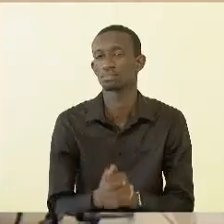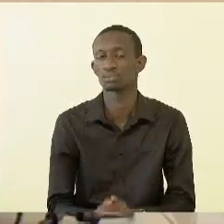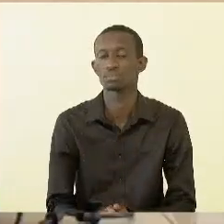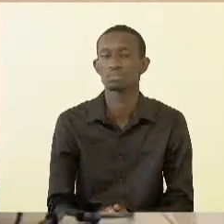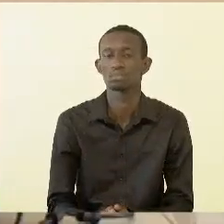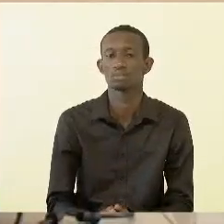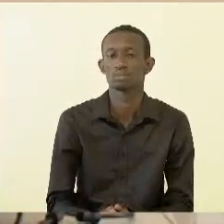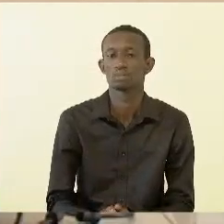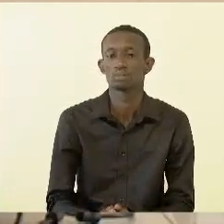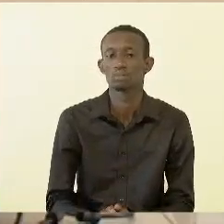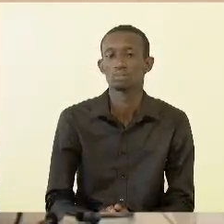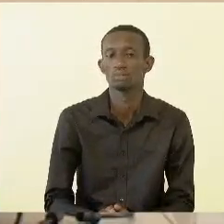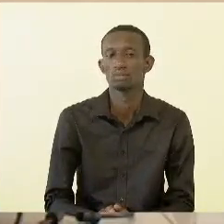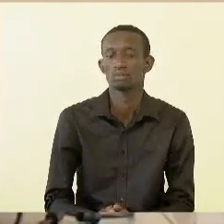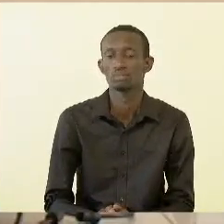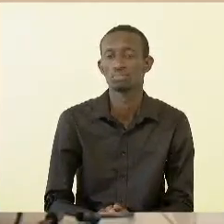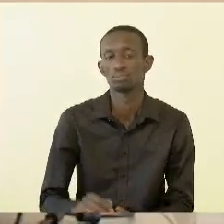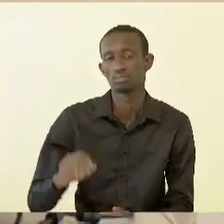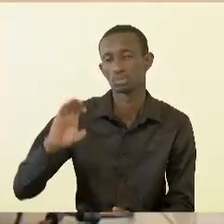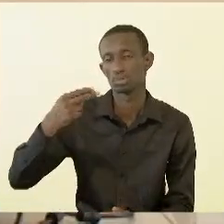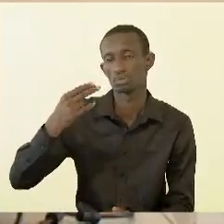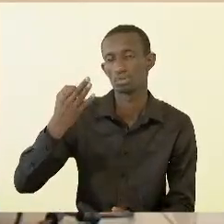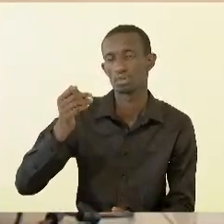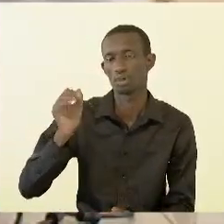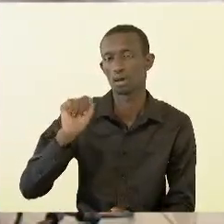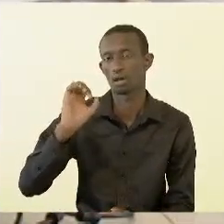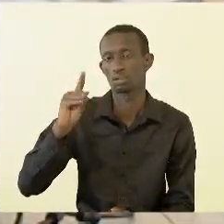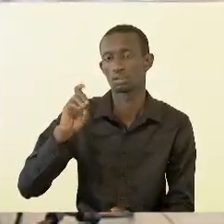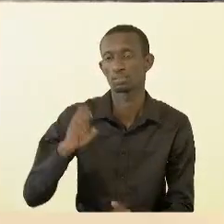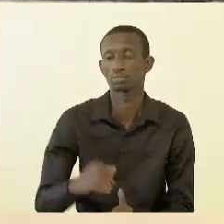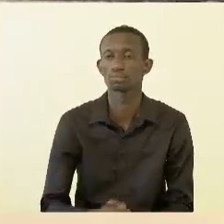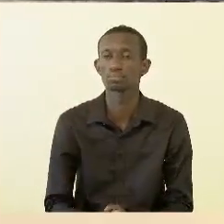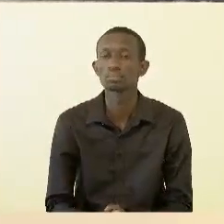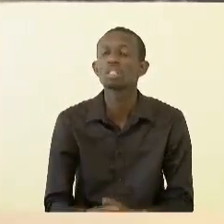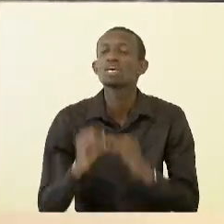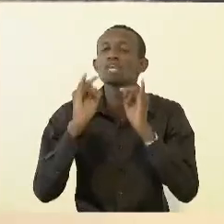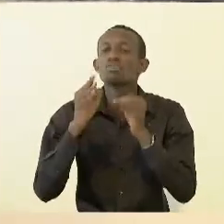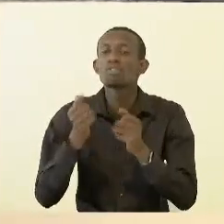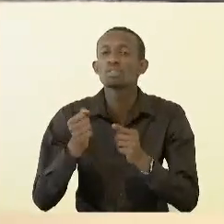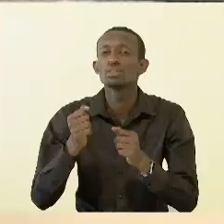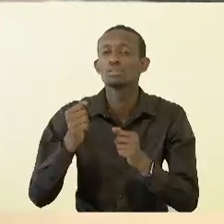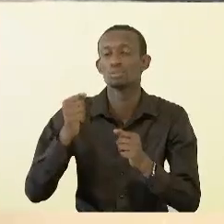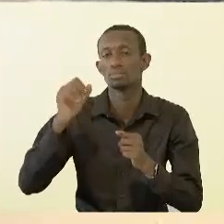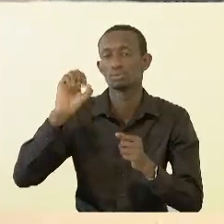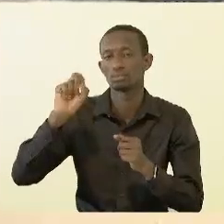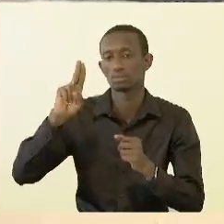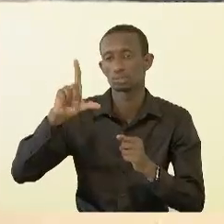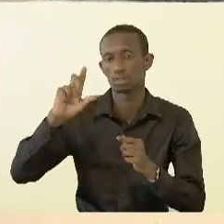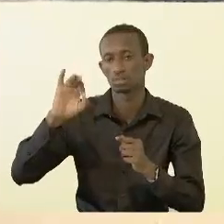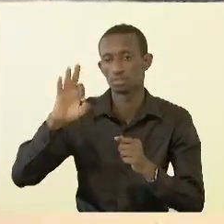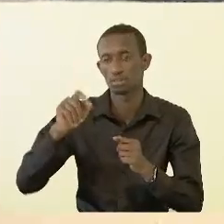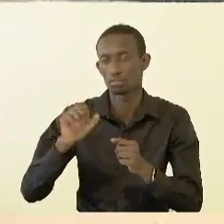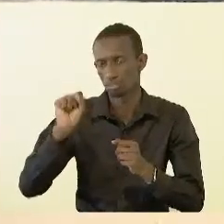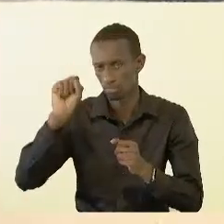sulfuric acid. So the sulfuric acid is not prepared in that way. So when we have sulfuric acid, so this is